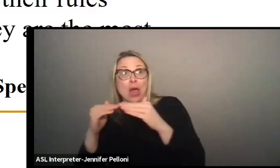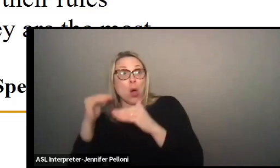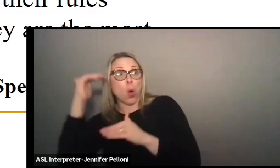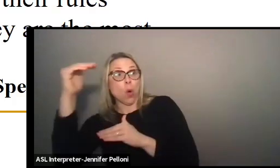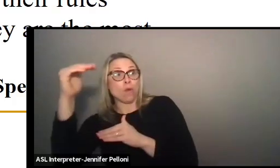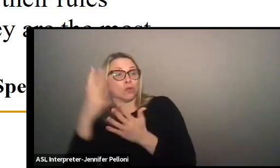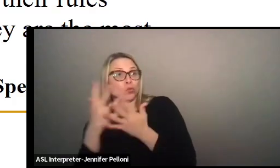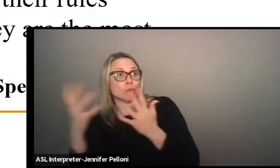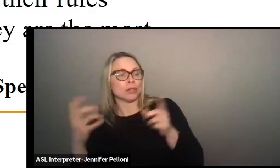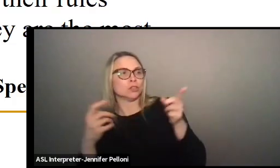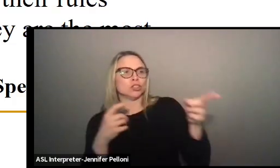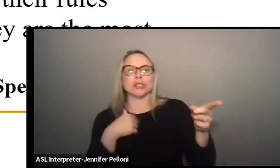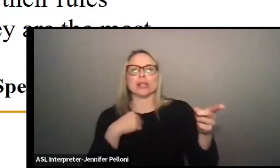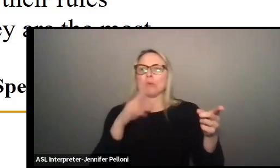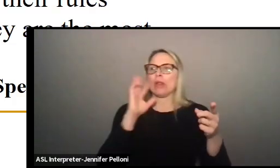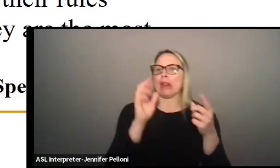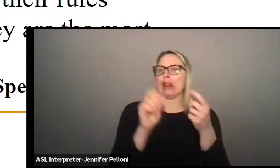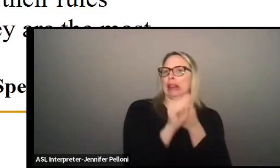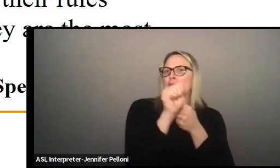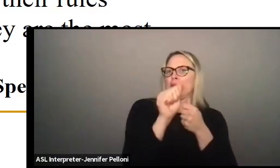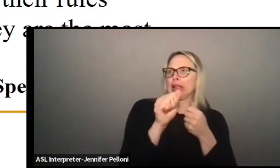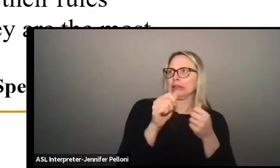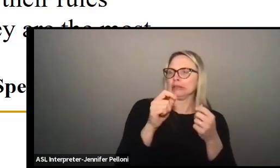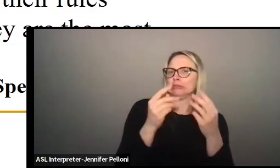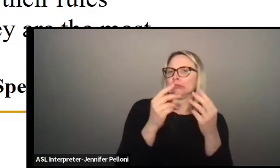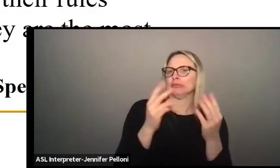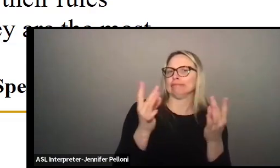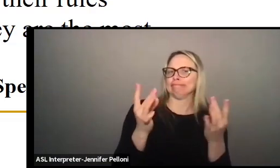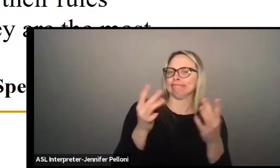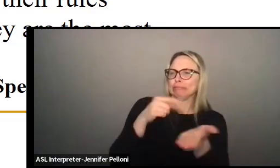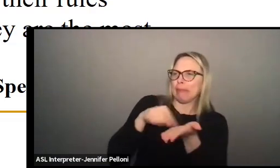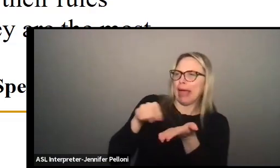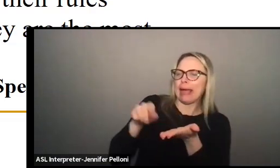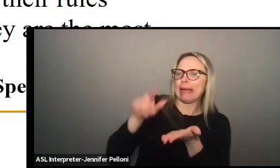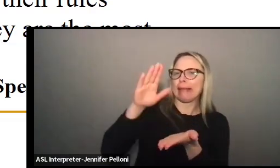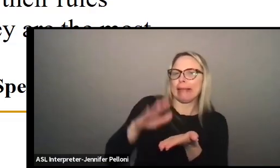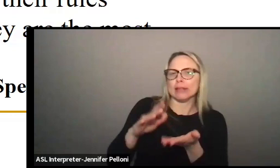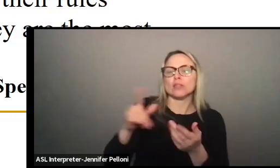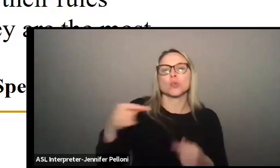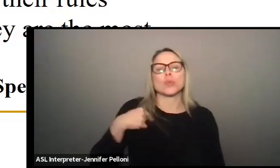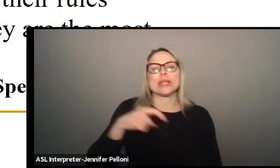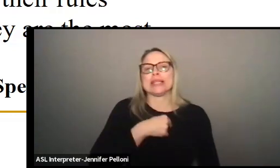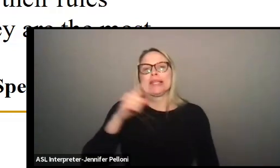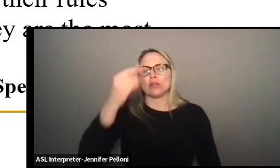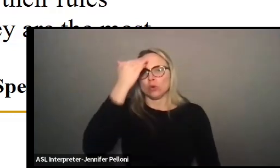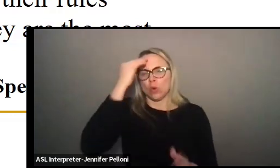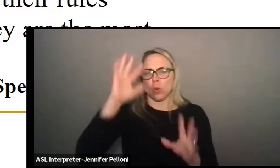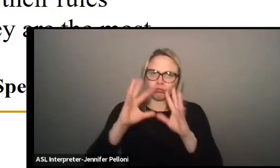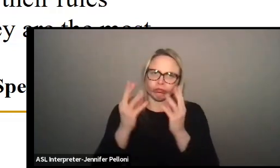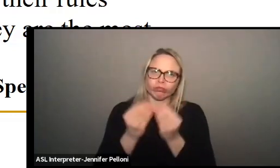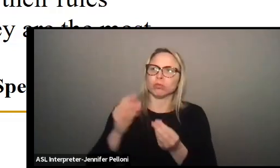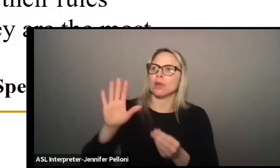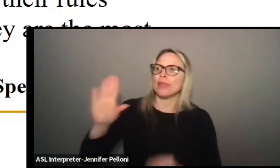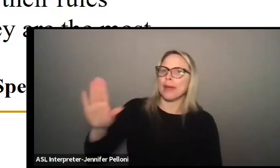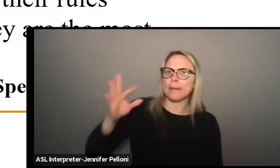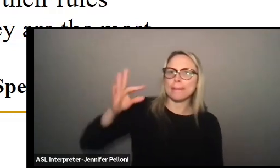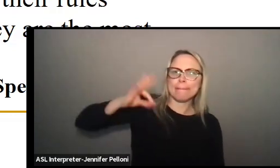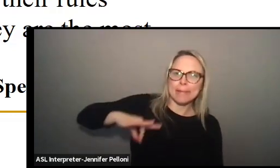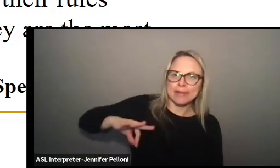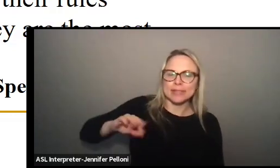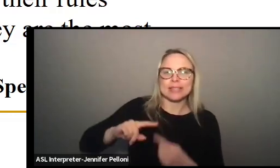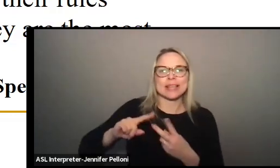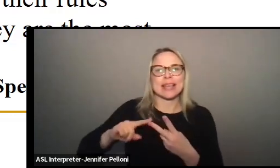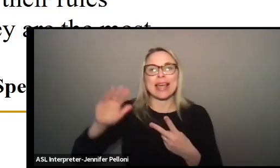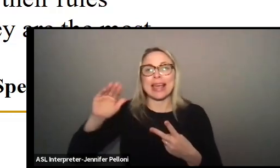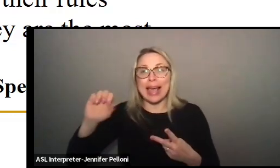over the threshold. We have to know what those benefits are, how cash